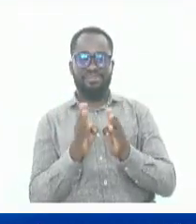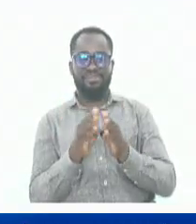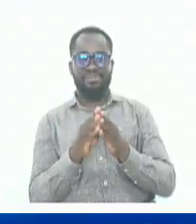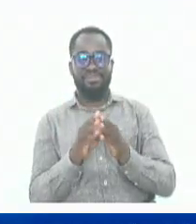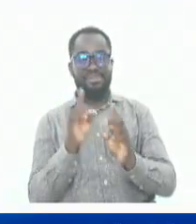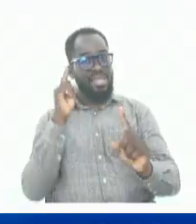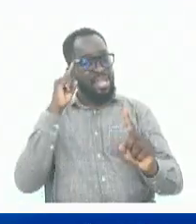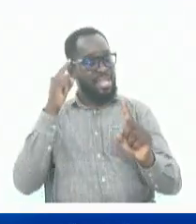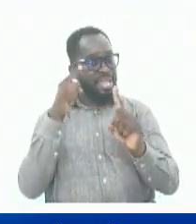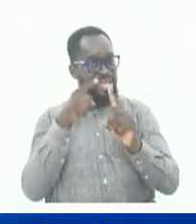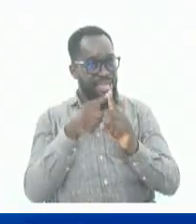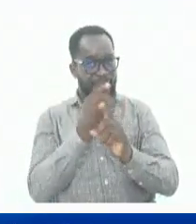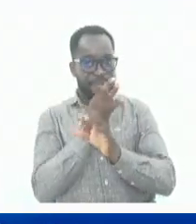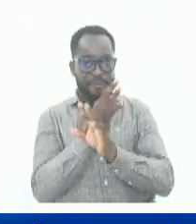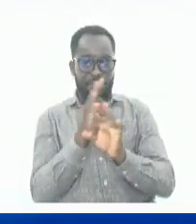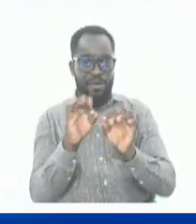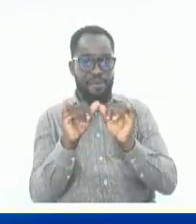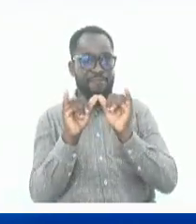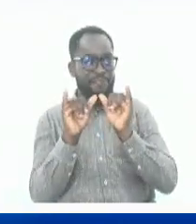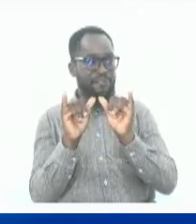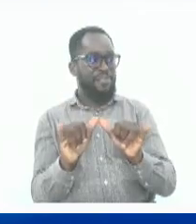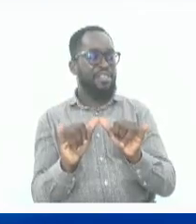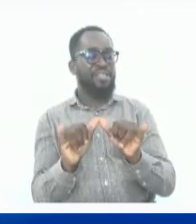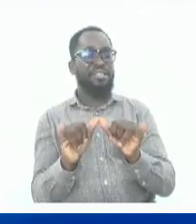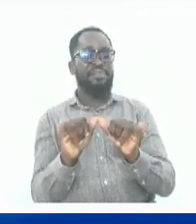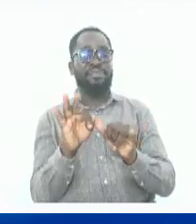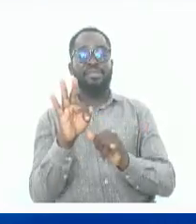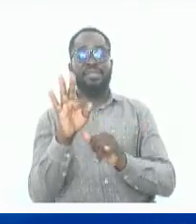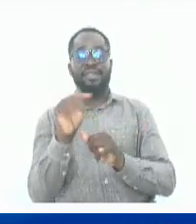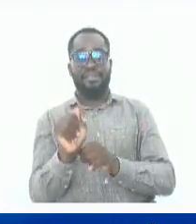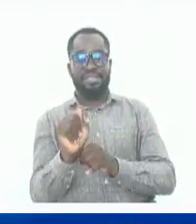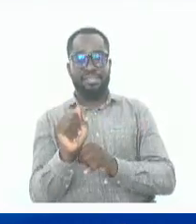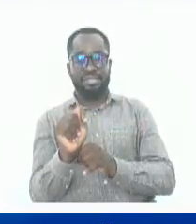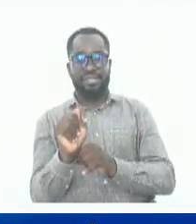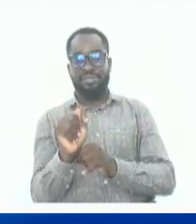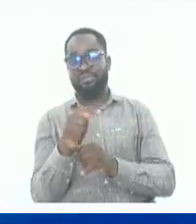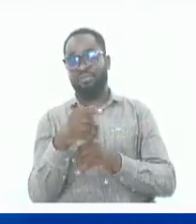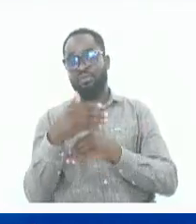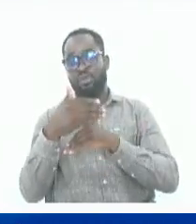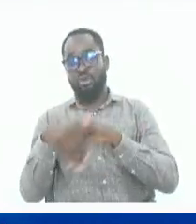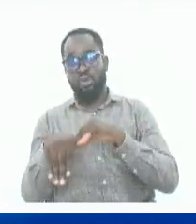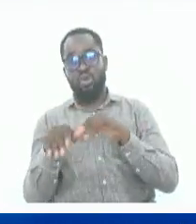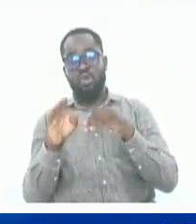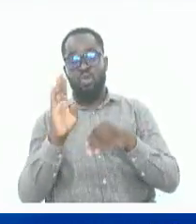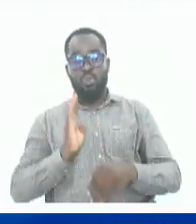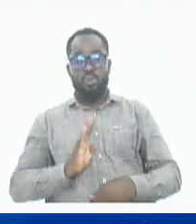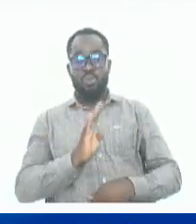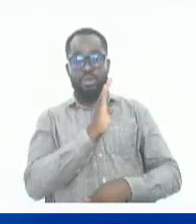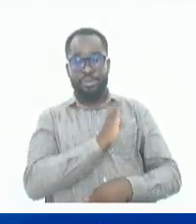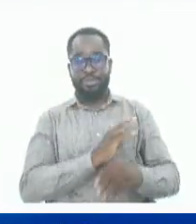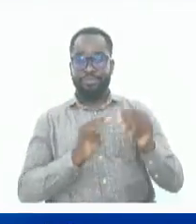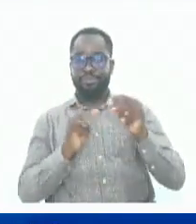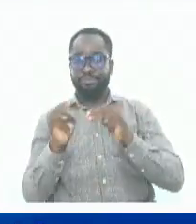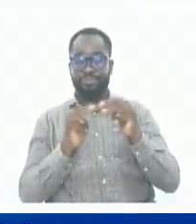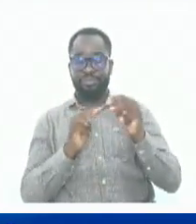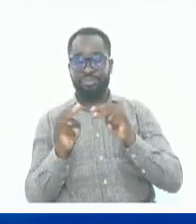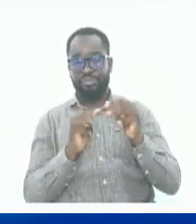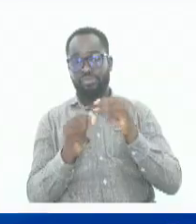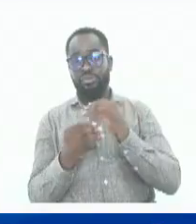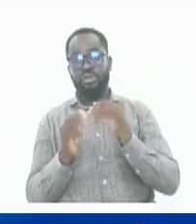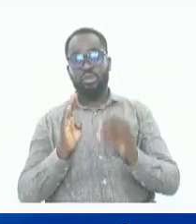Freedom Fixed Income Trust, AIM FIT. On behalf of the board and management of the fund